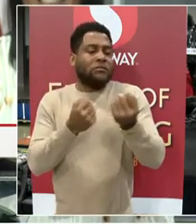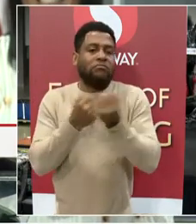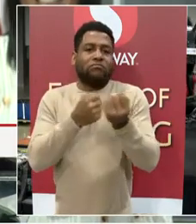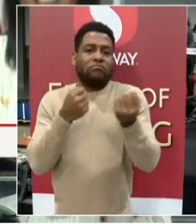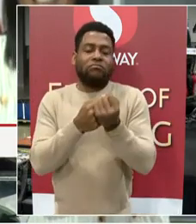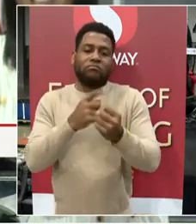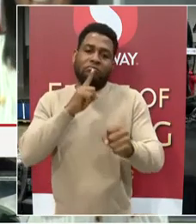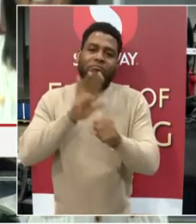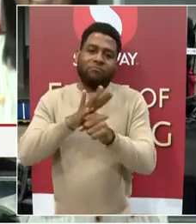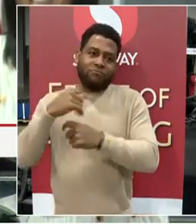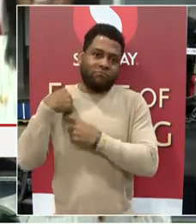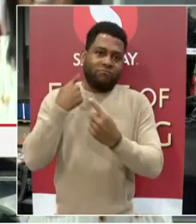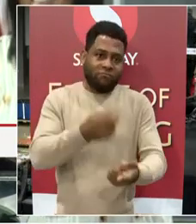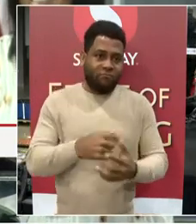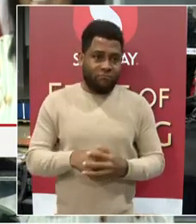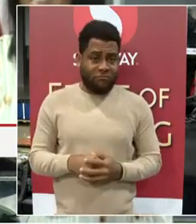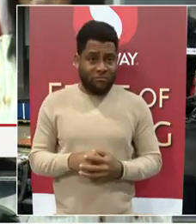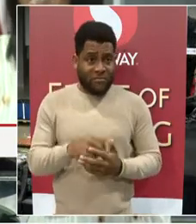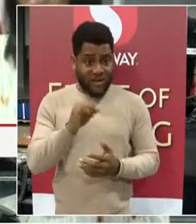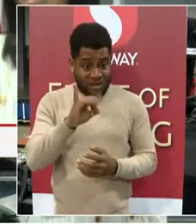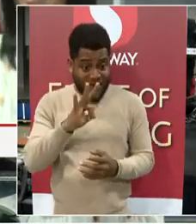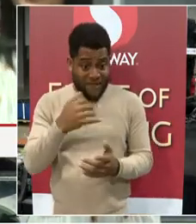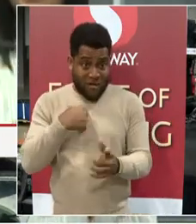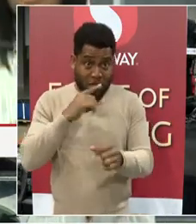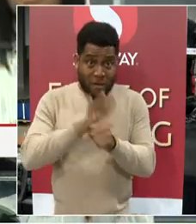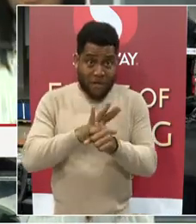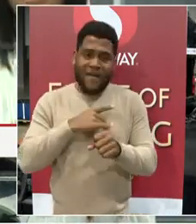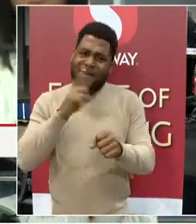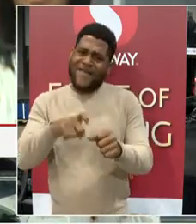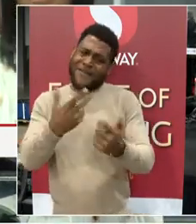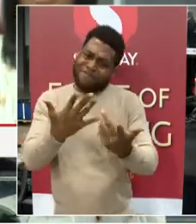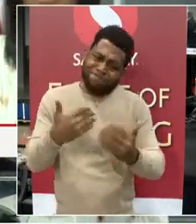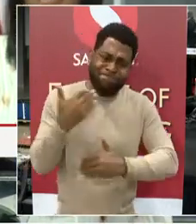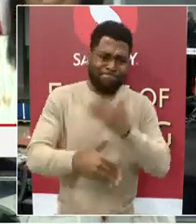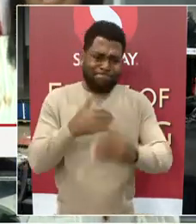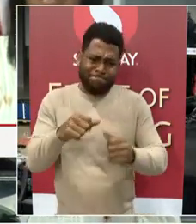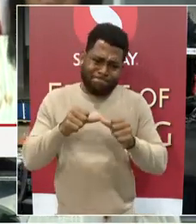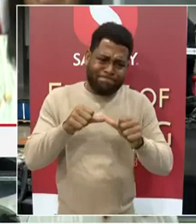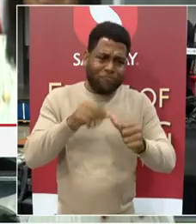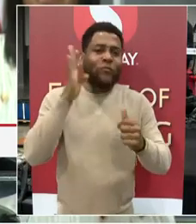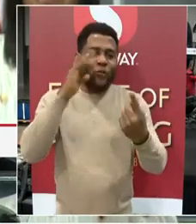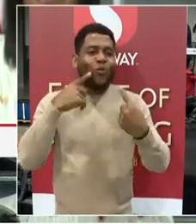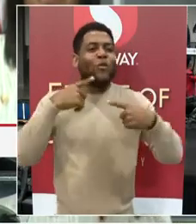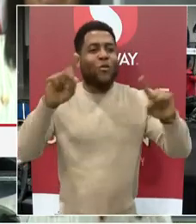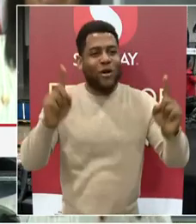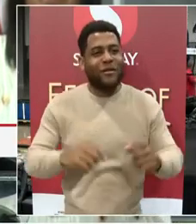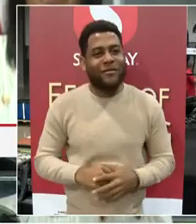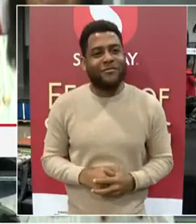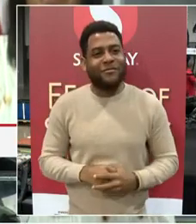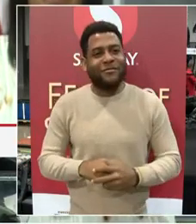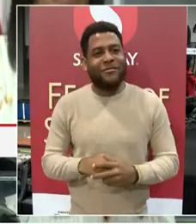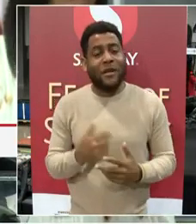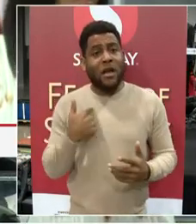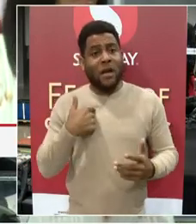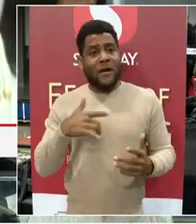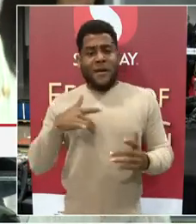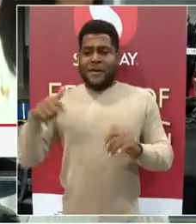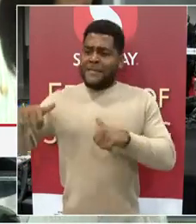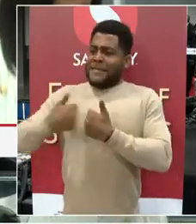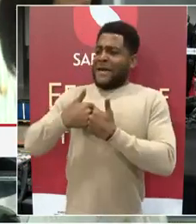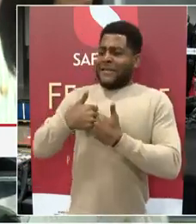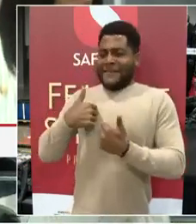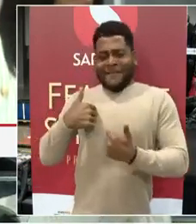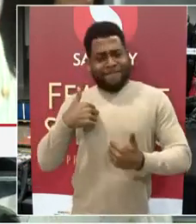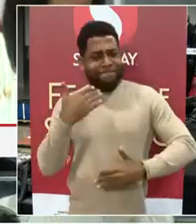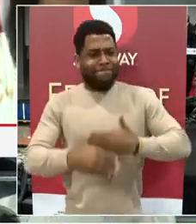that commitment I share again today. We're also here because we know what happens on Turkey